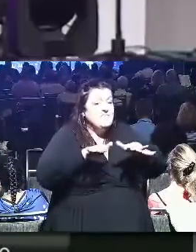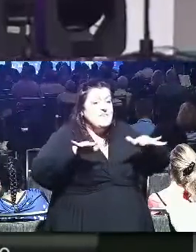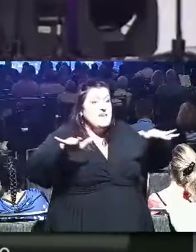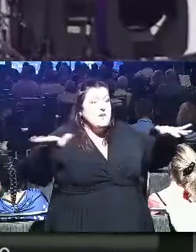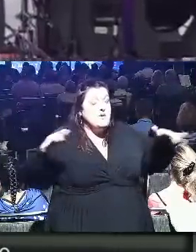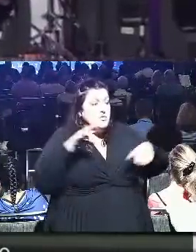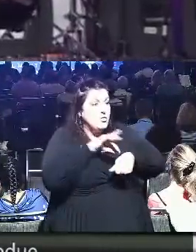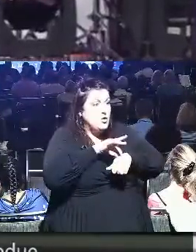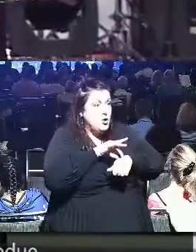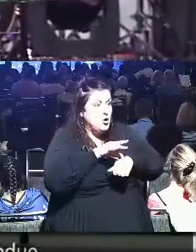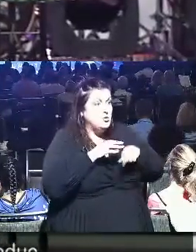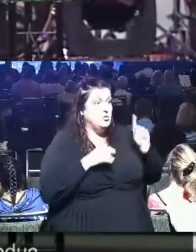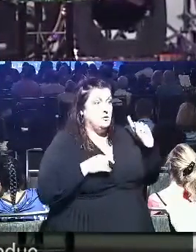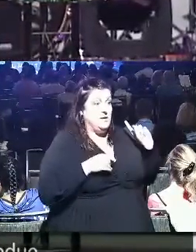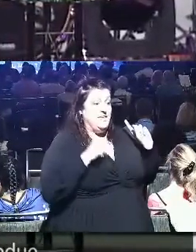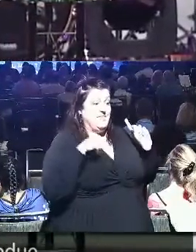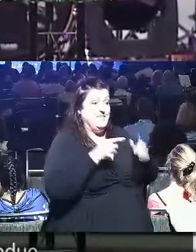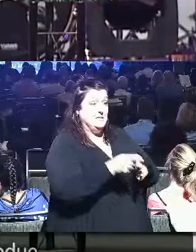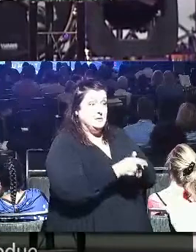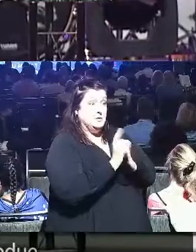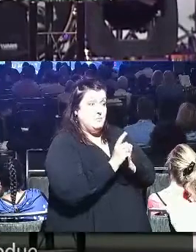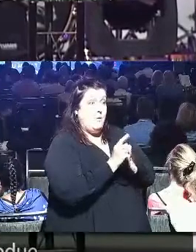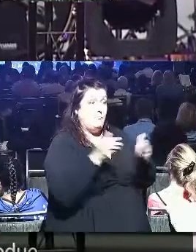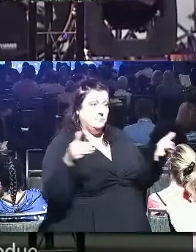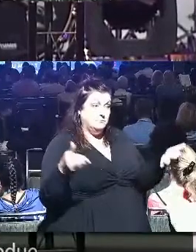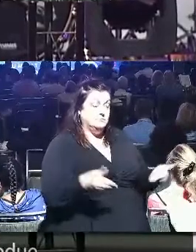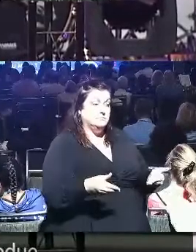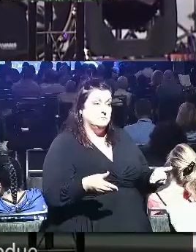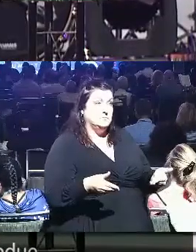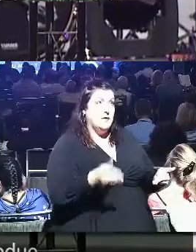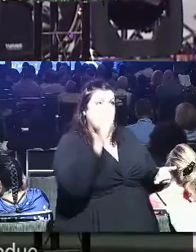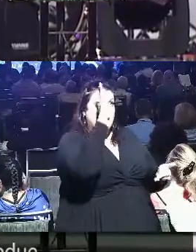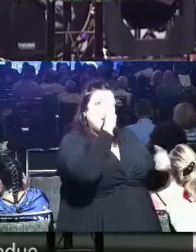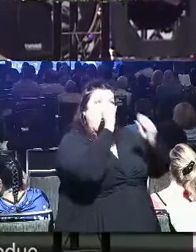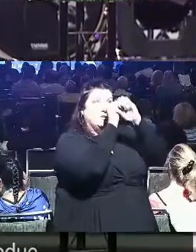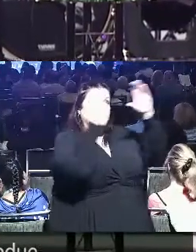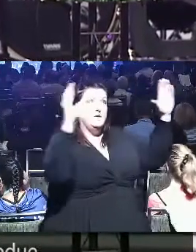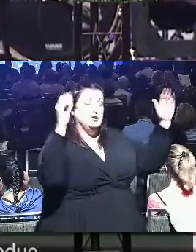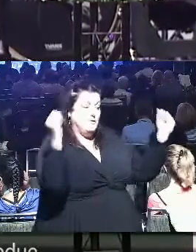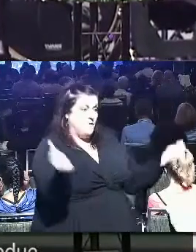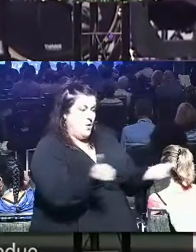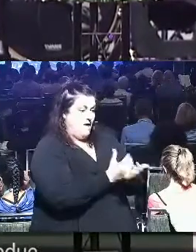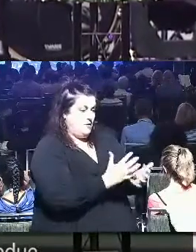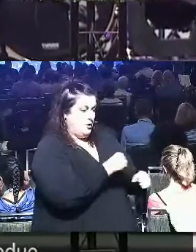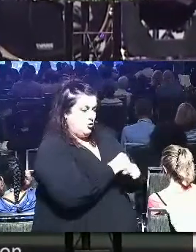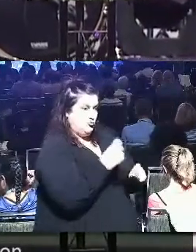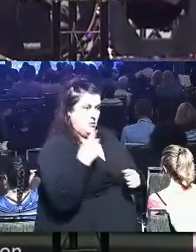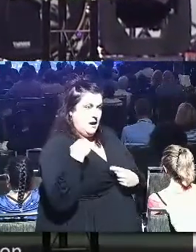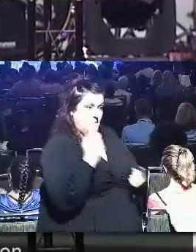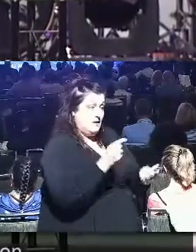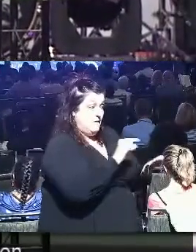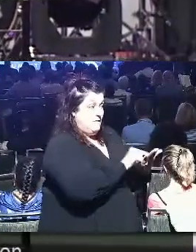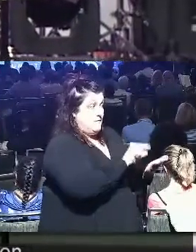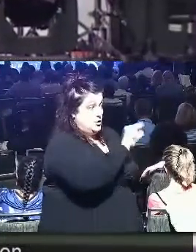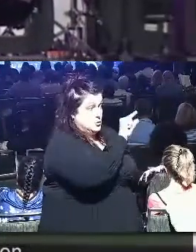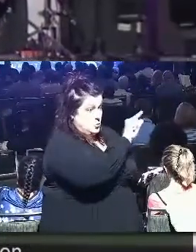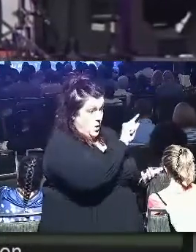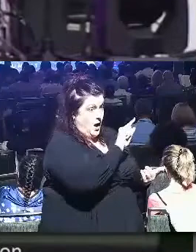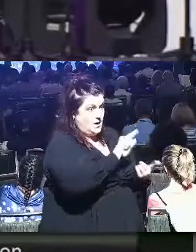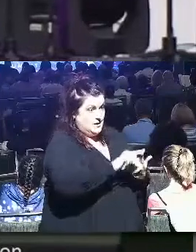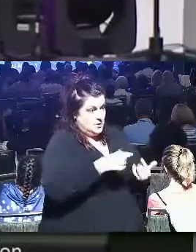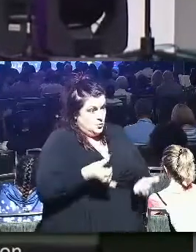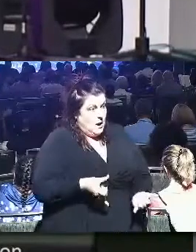so this is the culminating moment of introducing God's vision for everything that's gone on from verse 1 until right